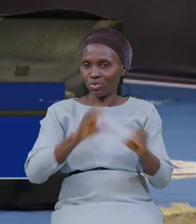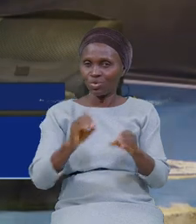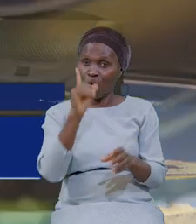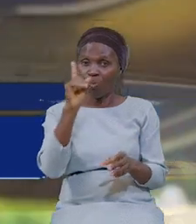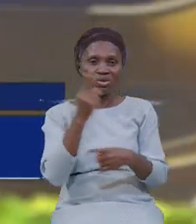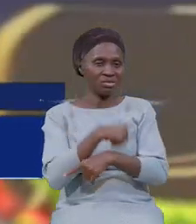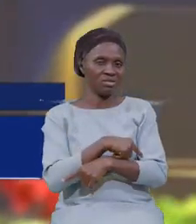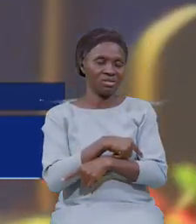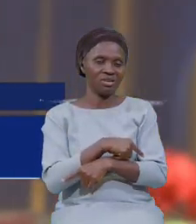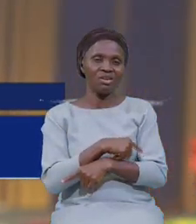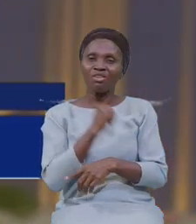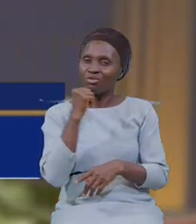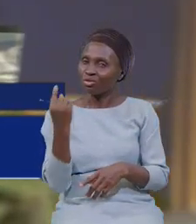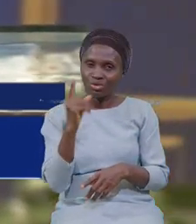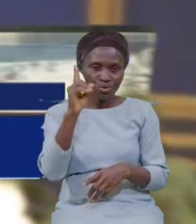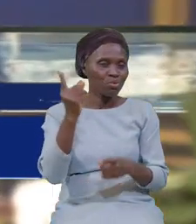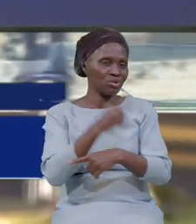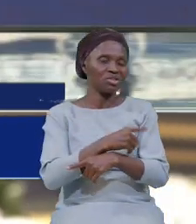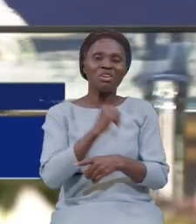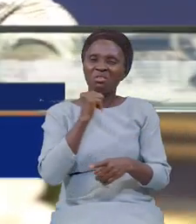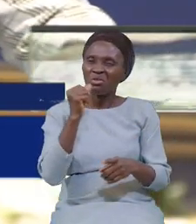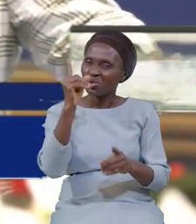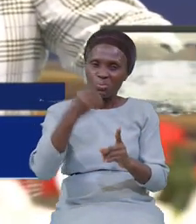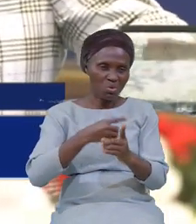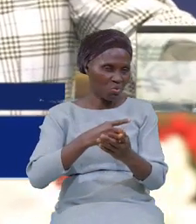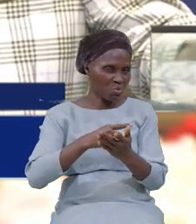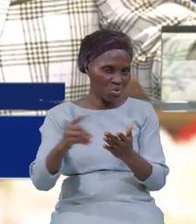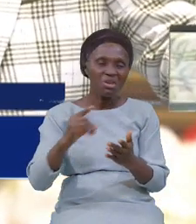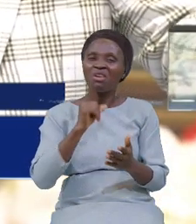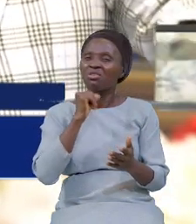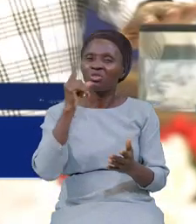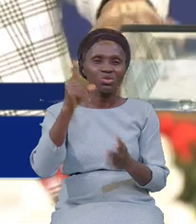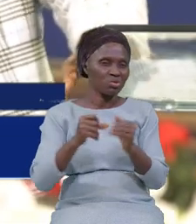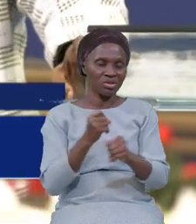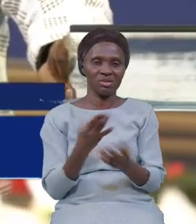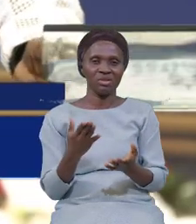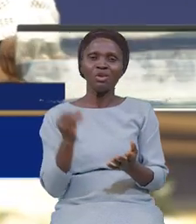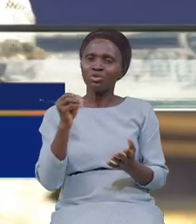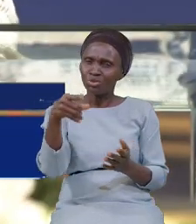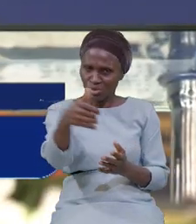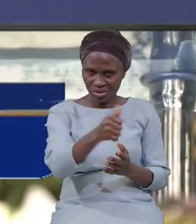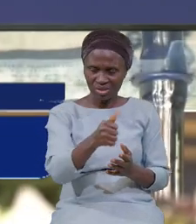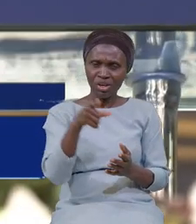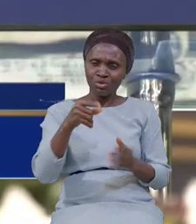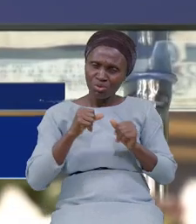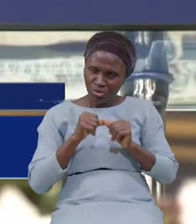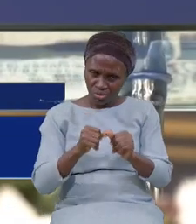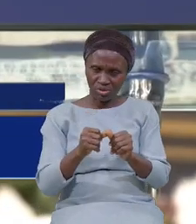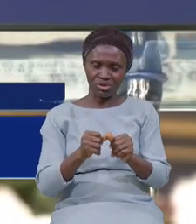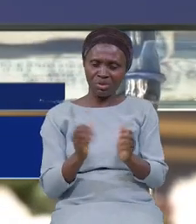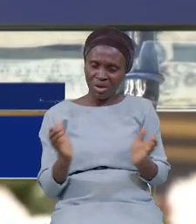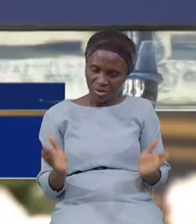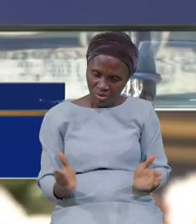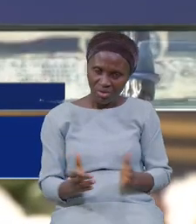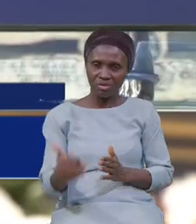one week, not even one year. And so you are resilient yourself. You don't give up on any child.